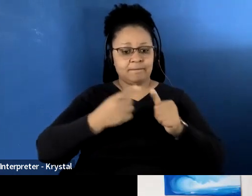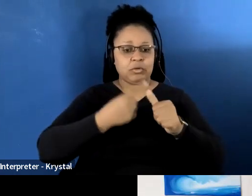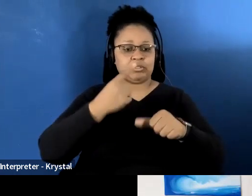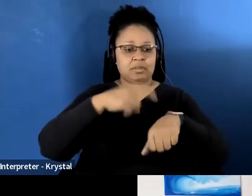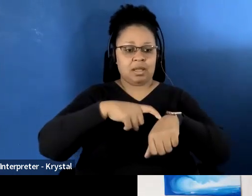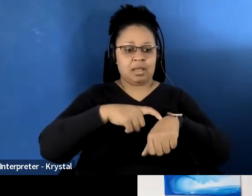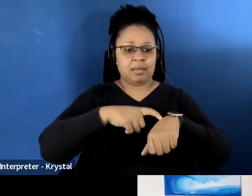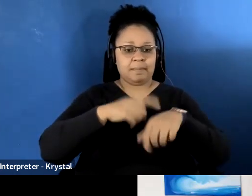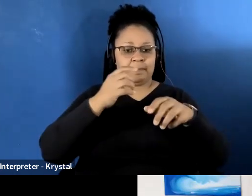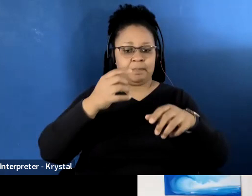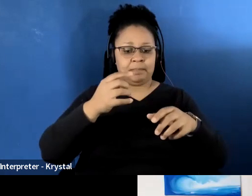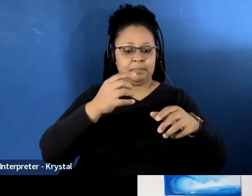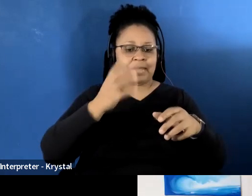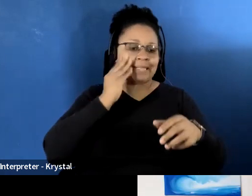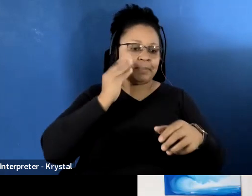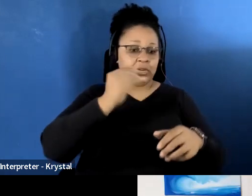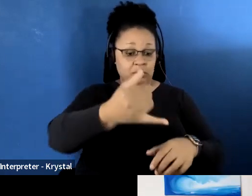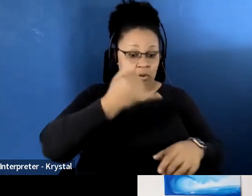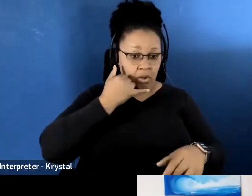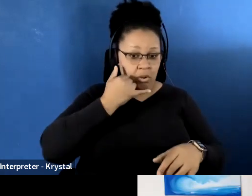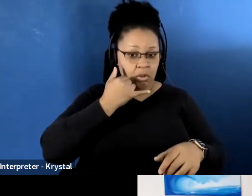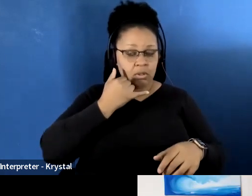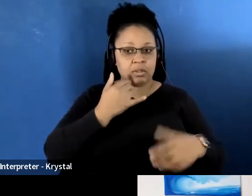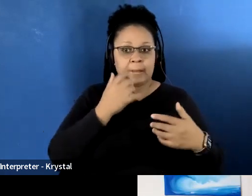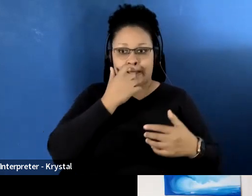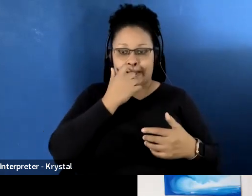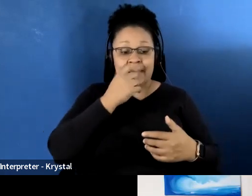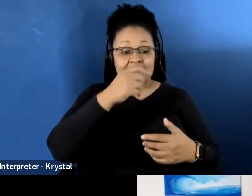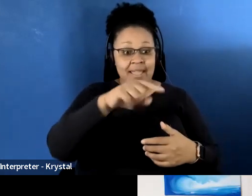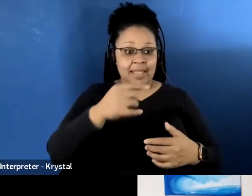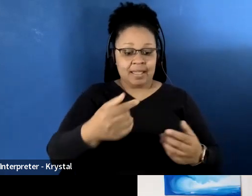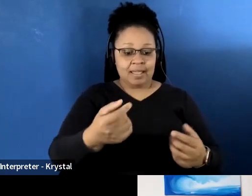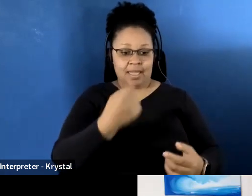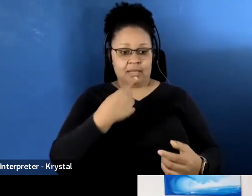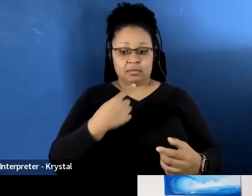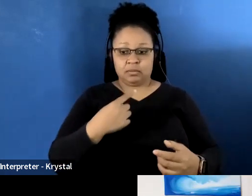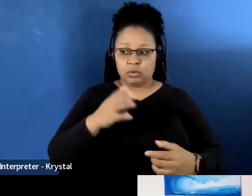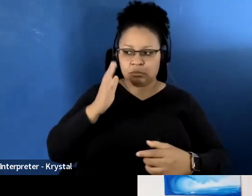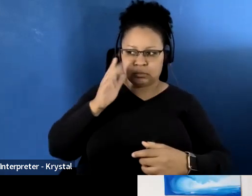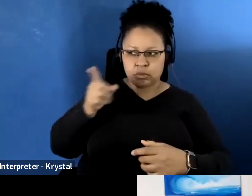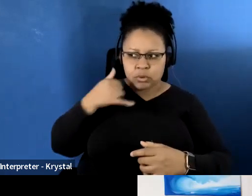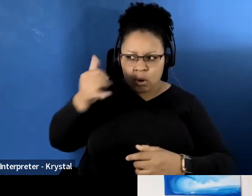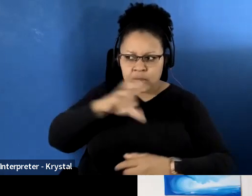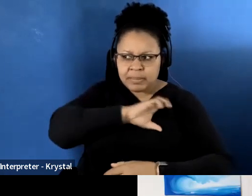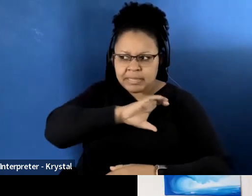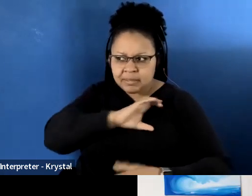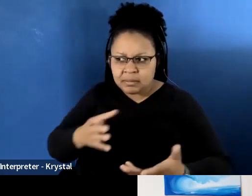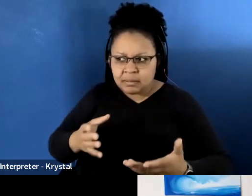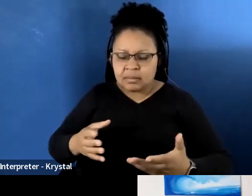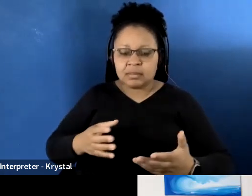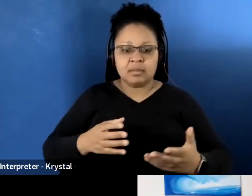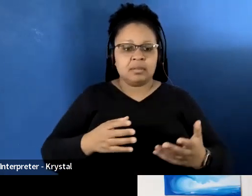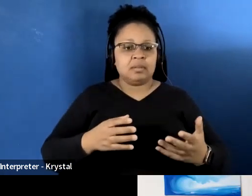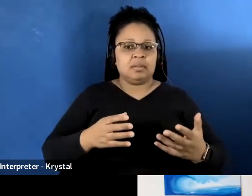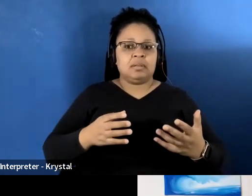say, what do you do? Are you going to call the police? That's everybody's fear, is if you say, yes, I'm feeling suicidal, or yes, I have